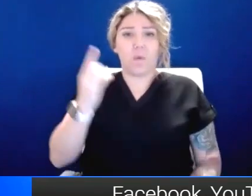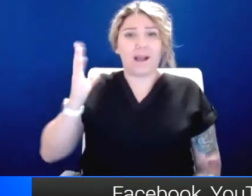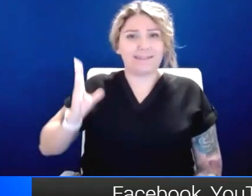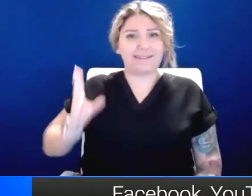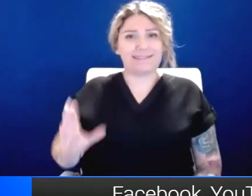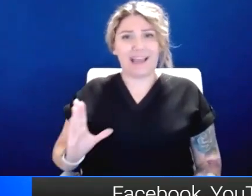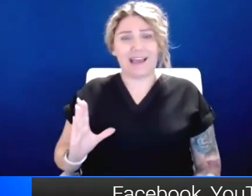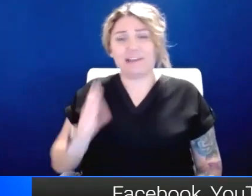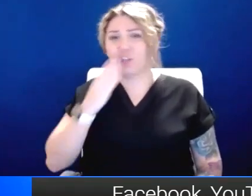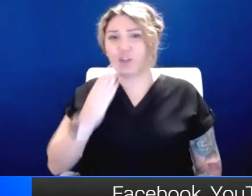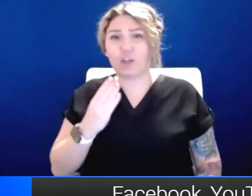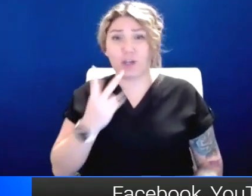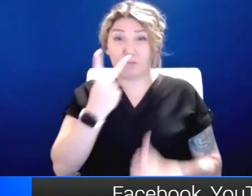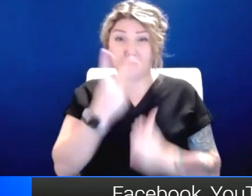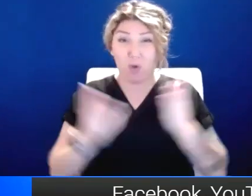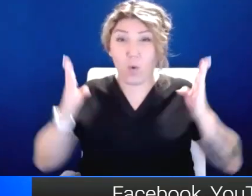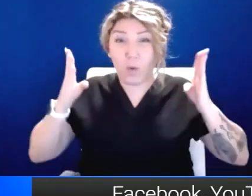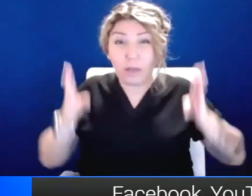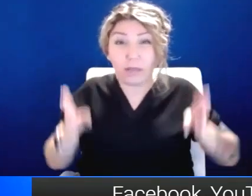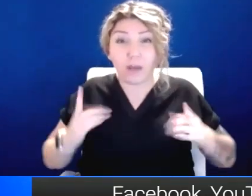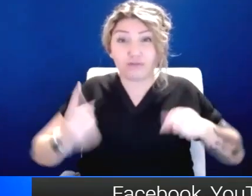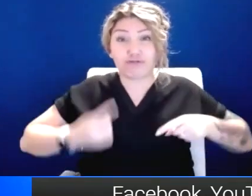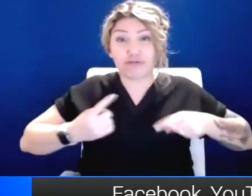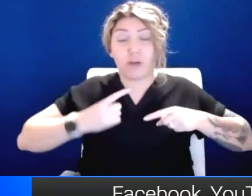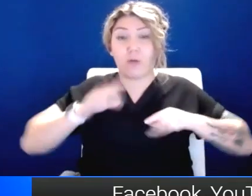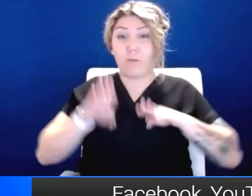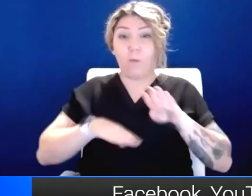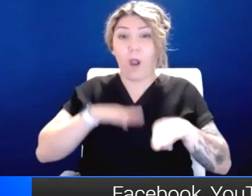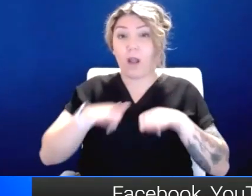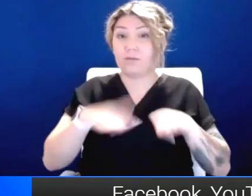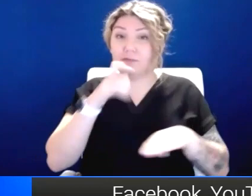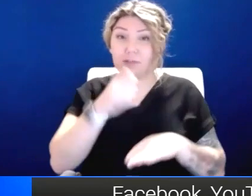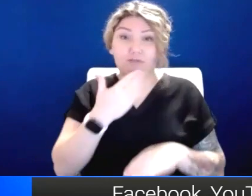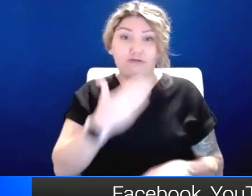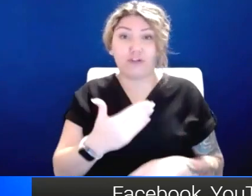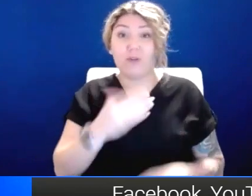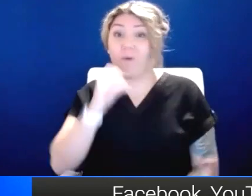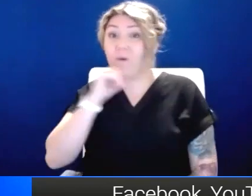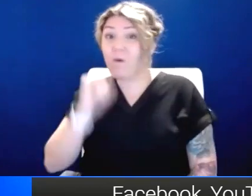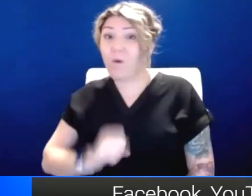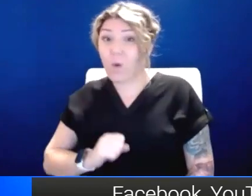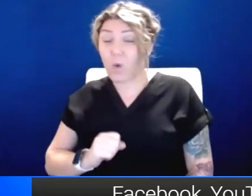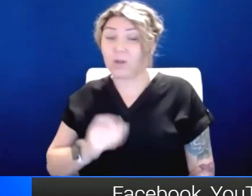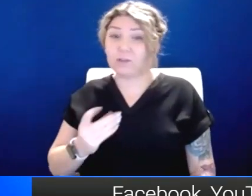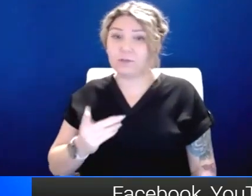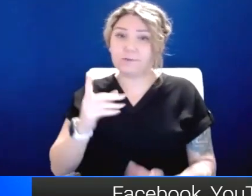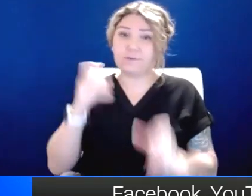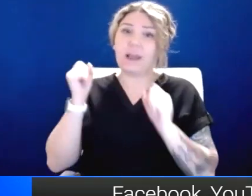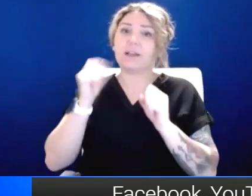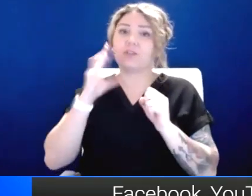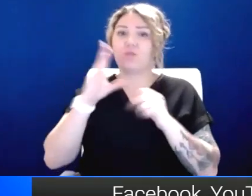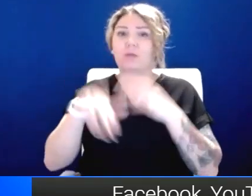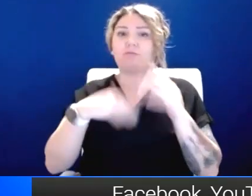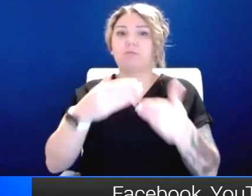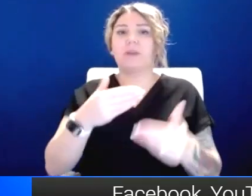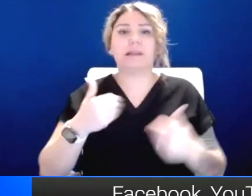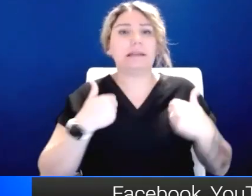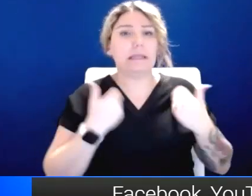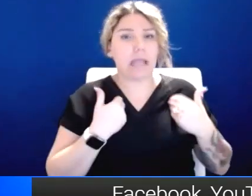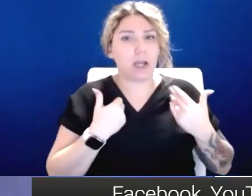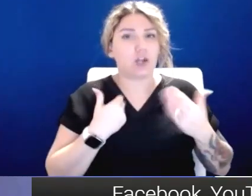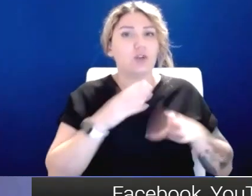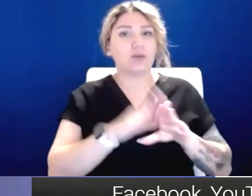both sides with walking difficulty may not be good. Older the person is, the faster it'll progress. The younger the patient, the slower